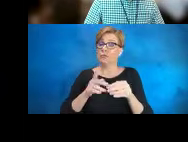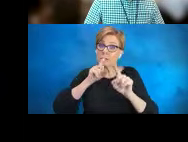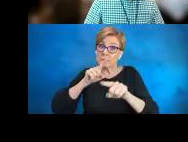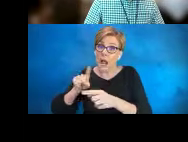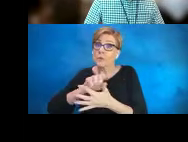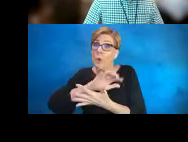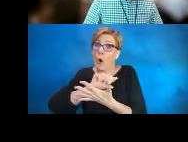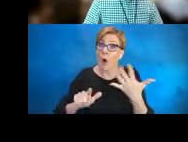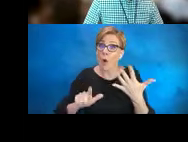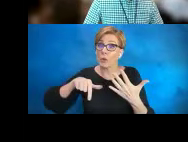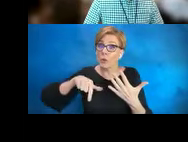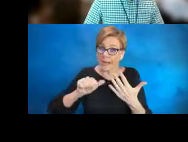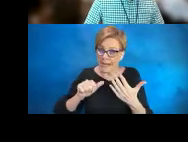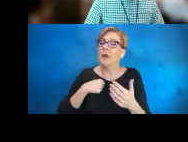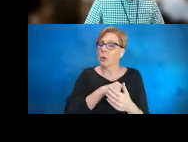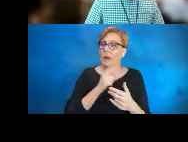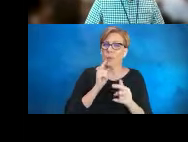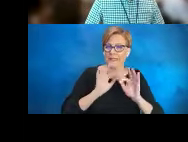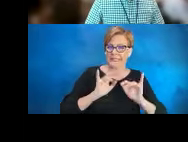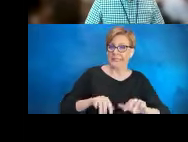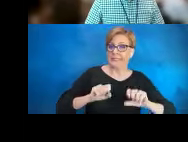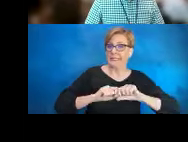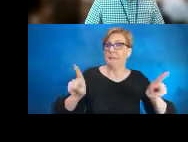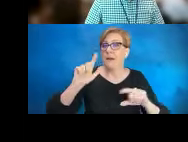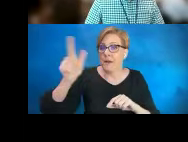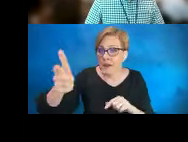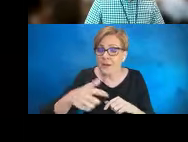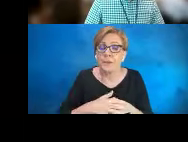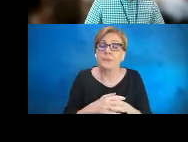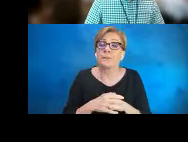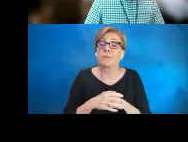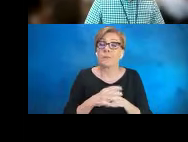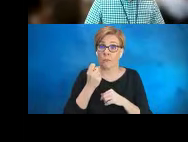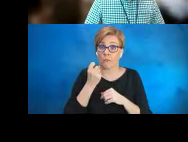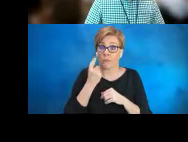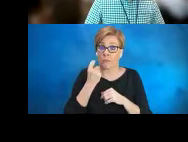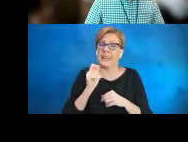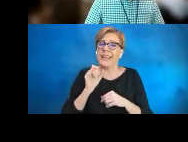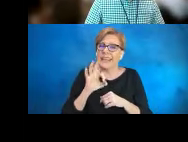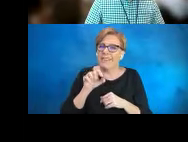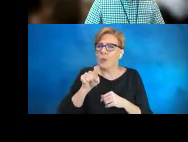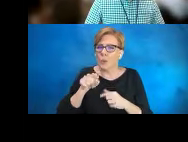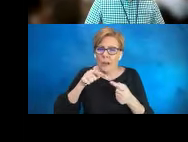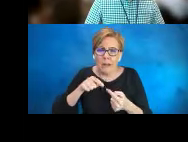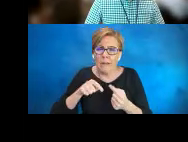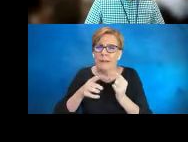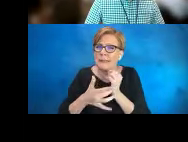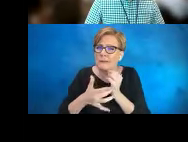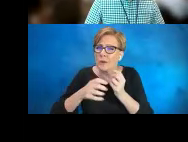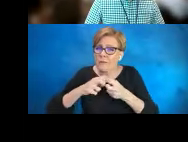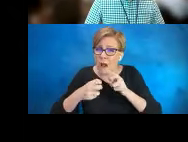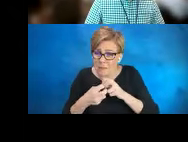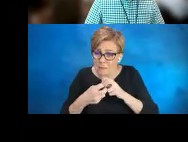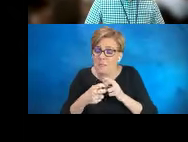can use the Q&A function to request technical assistance with Zoom, and our staff from Justice